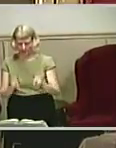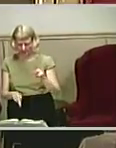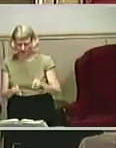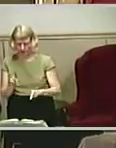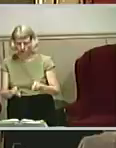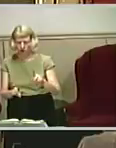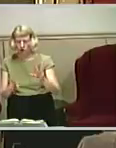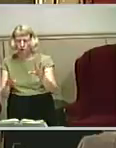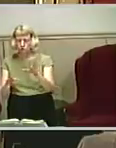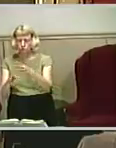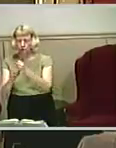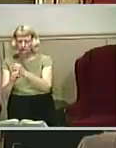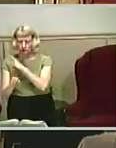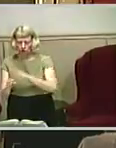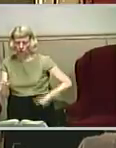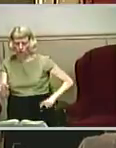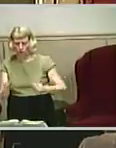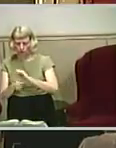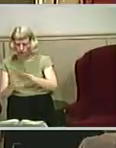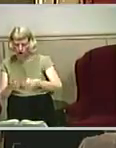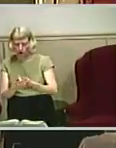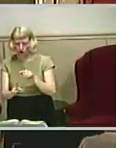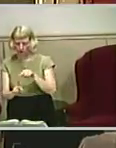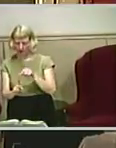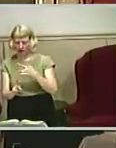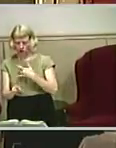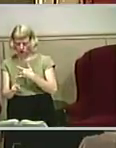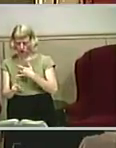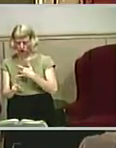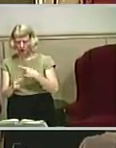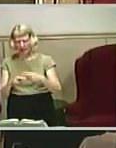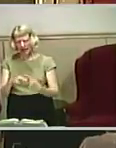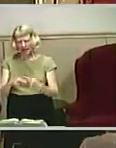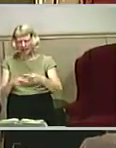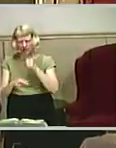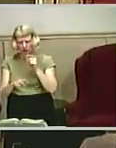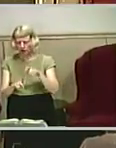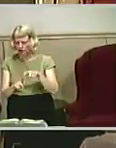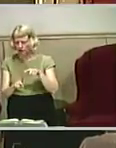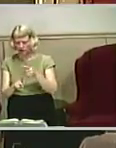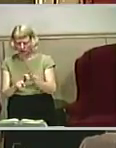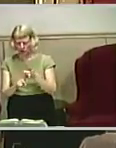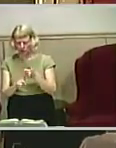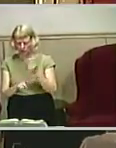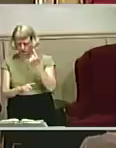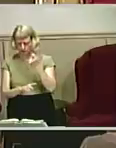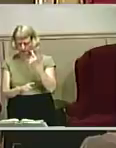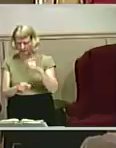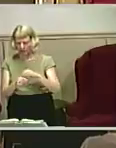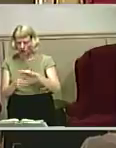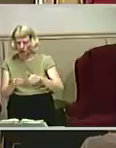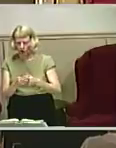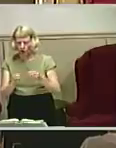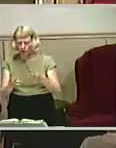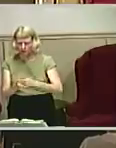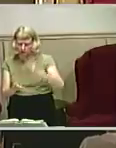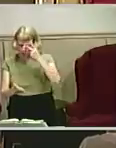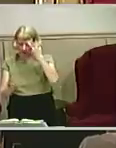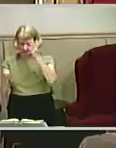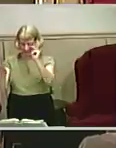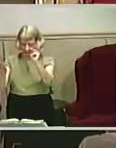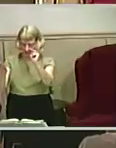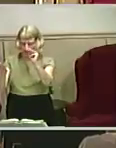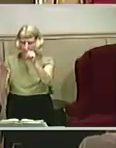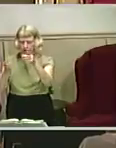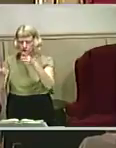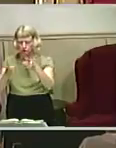man. Trust in the Lord with all thine heart, and lean not unto thine own understanding. In all thy ways